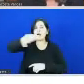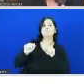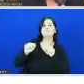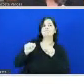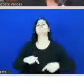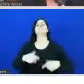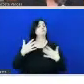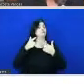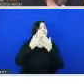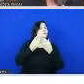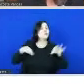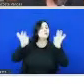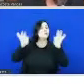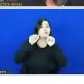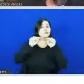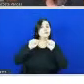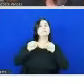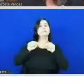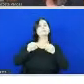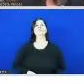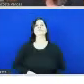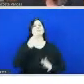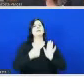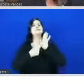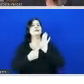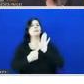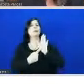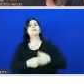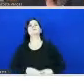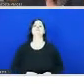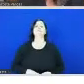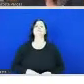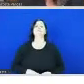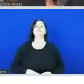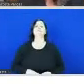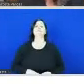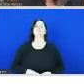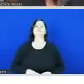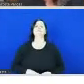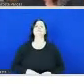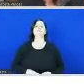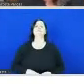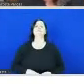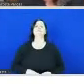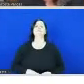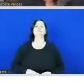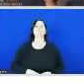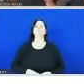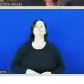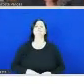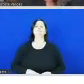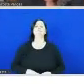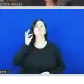significantly increased over the past years. As of 2016, women composed 50%